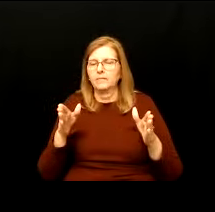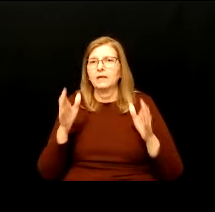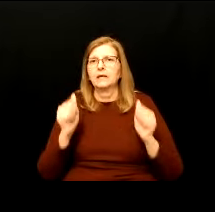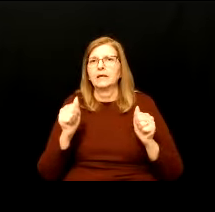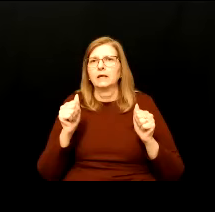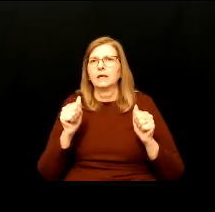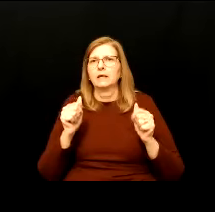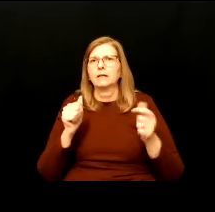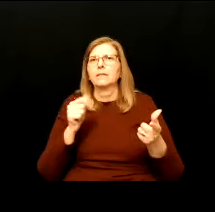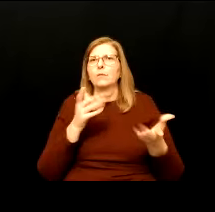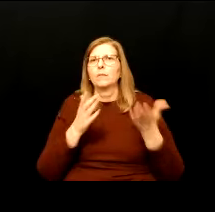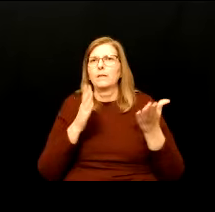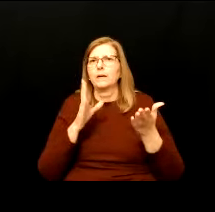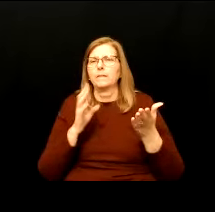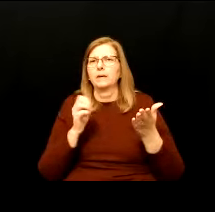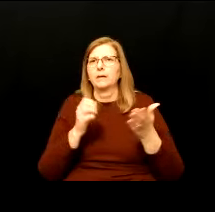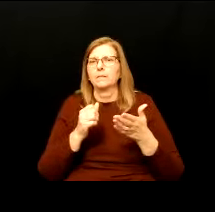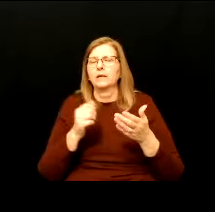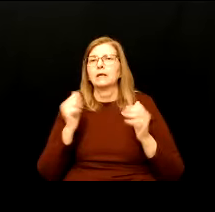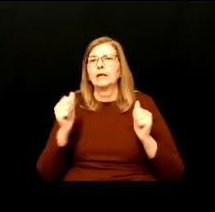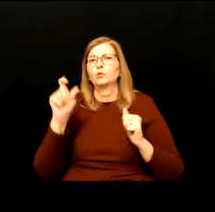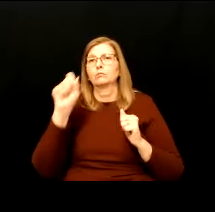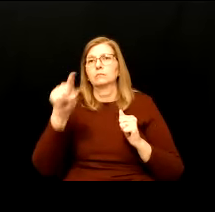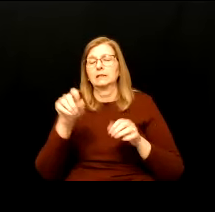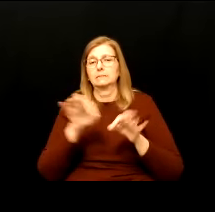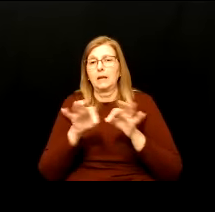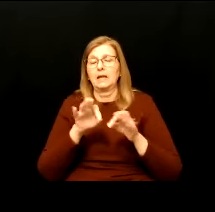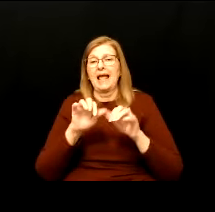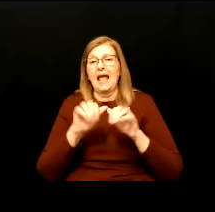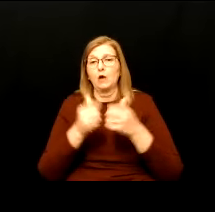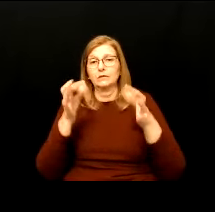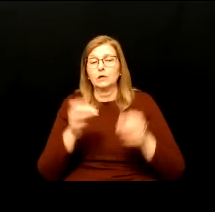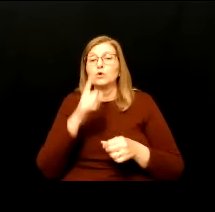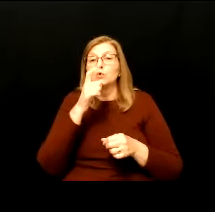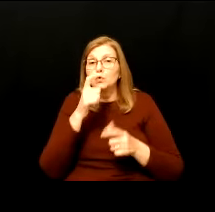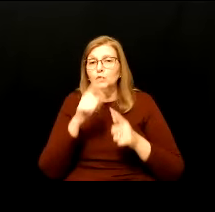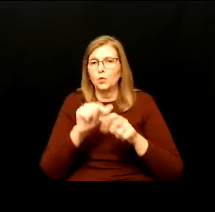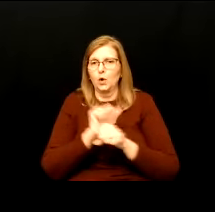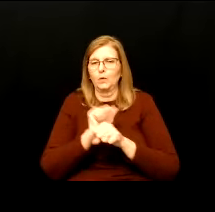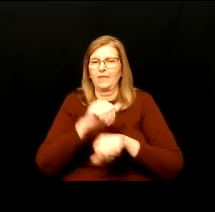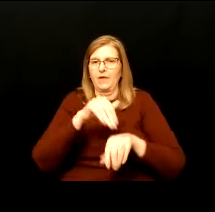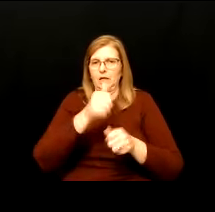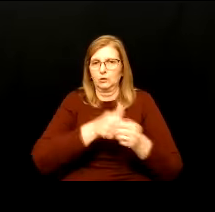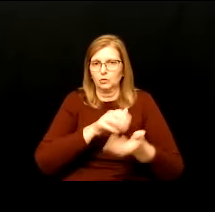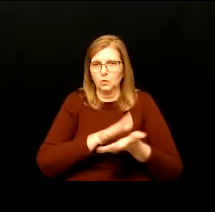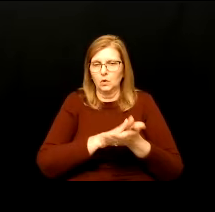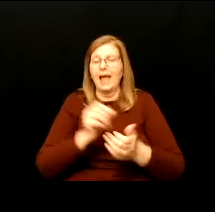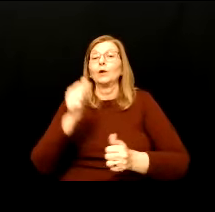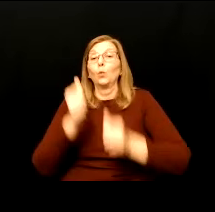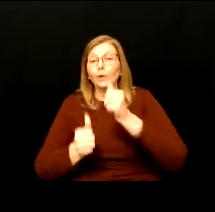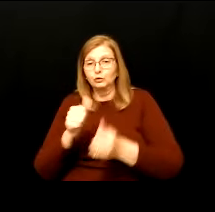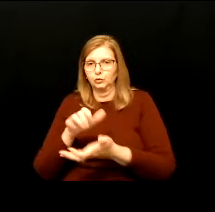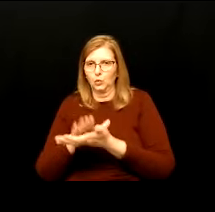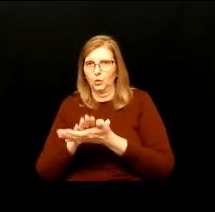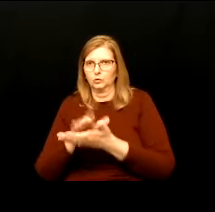would probably work. who to work with at each school and which schools you work